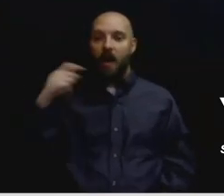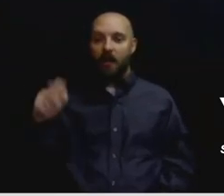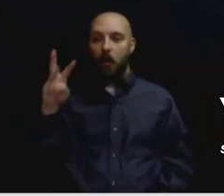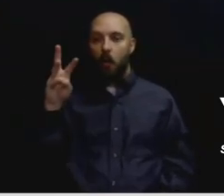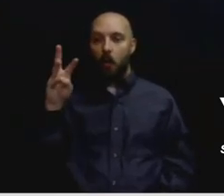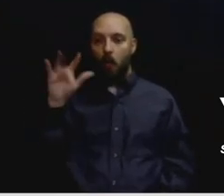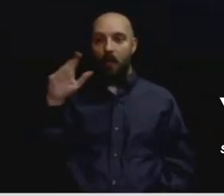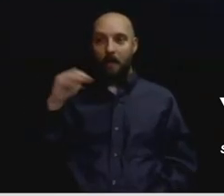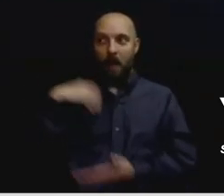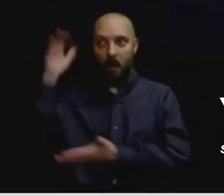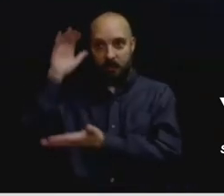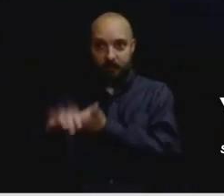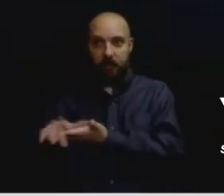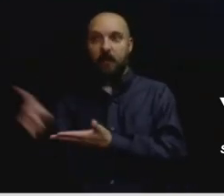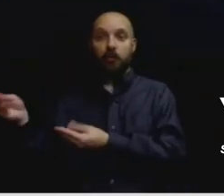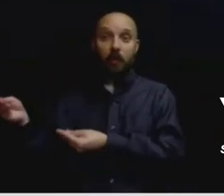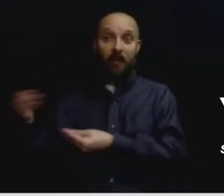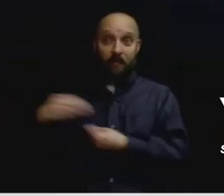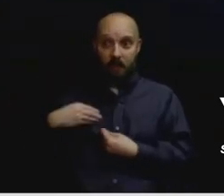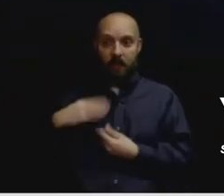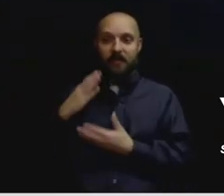to give me